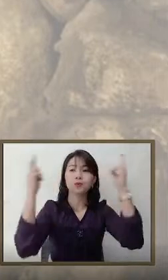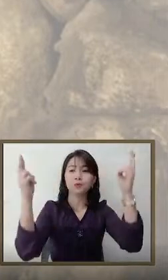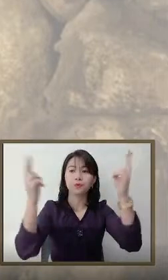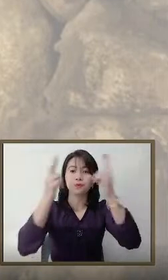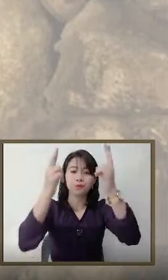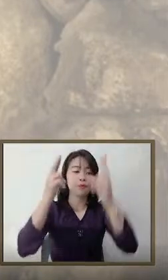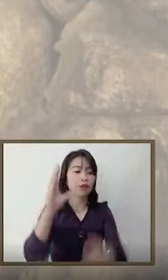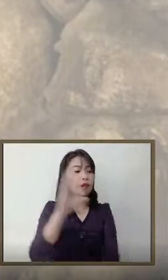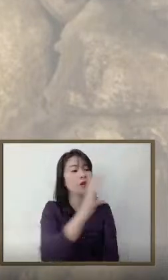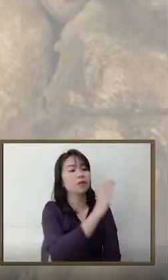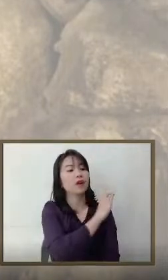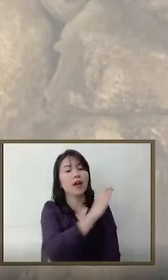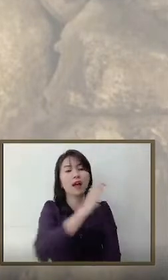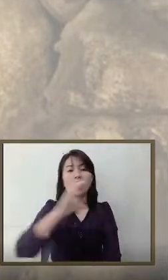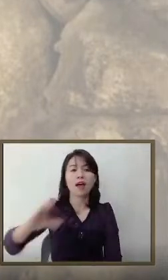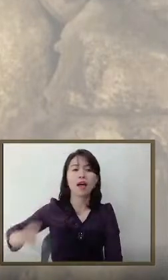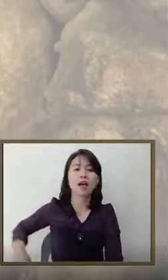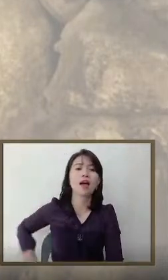Hallelujah.